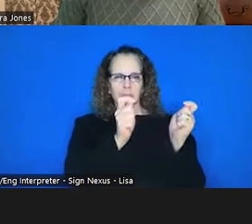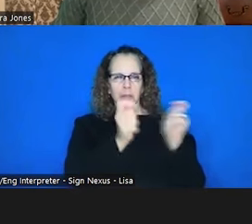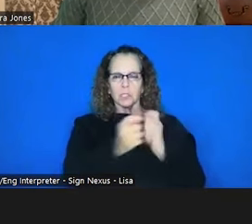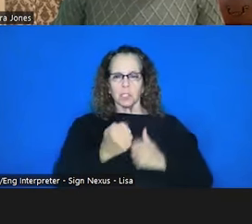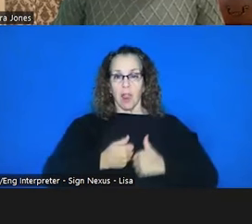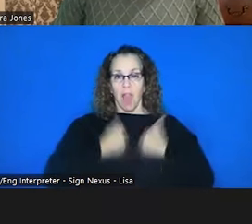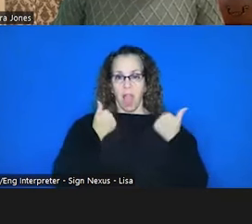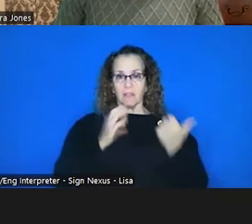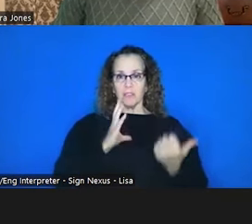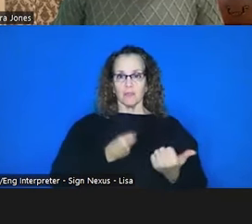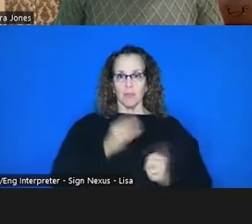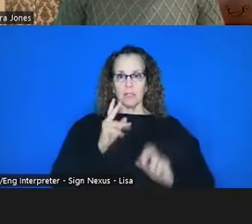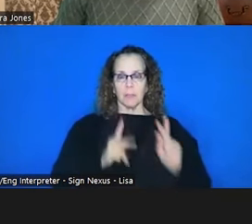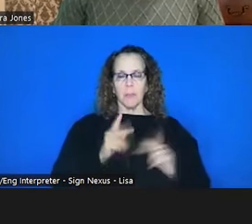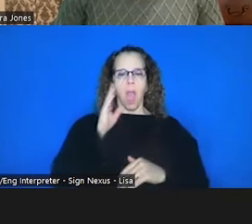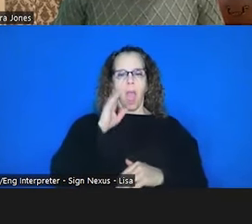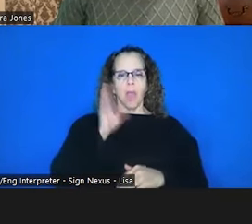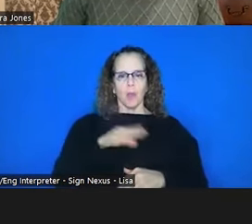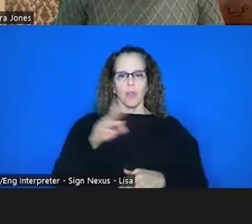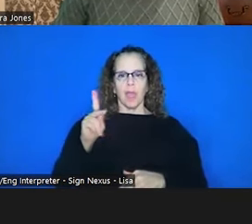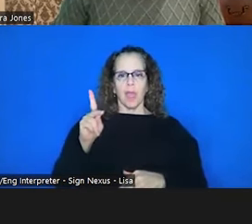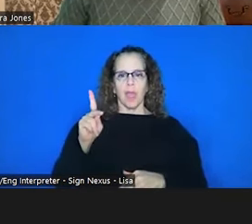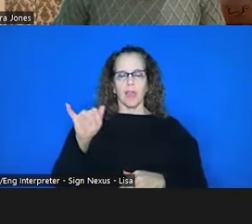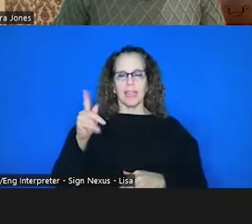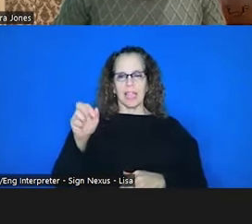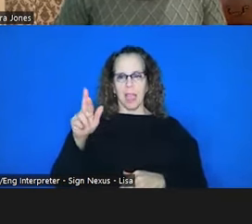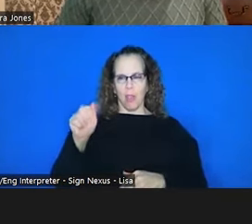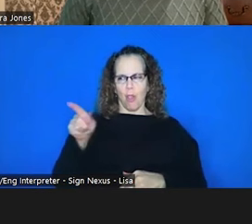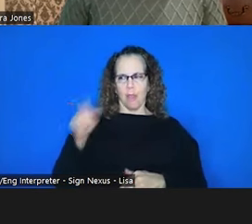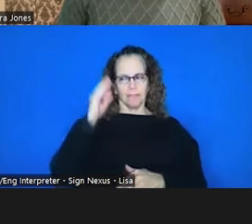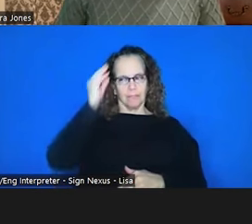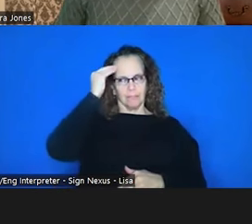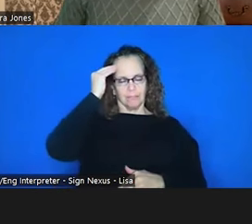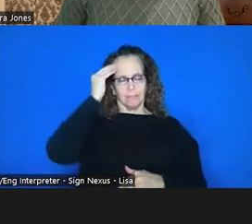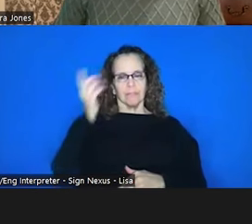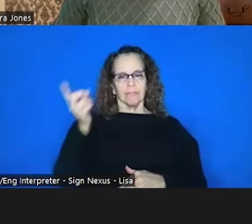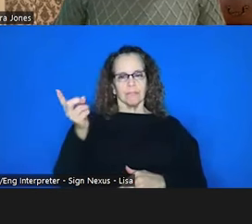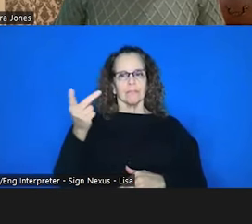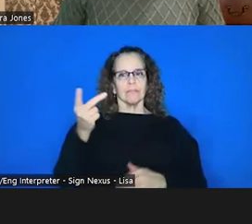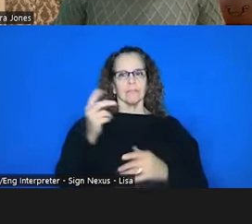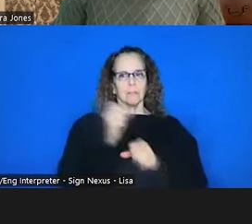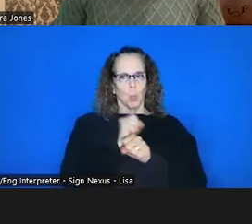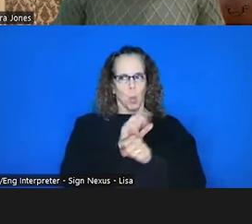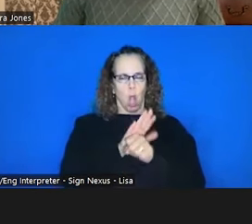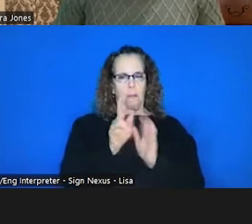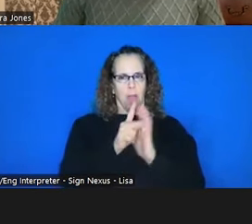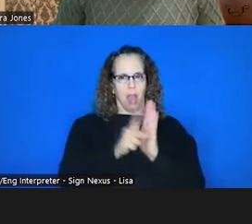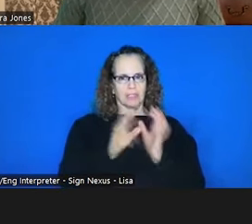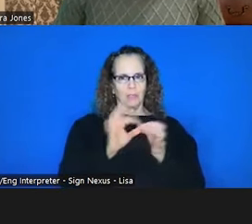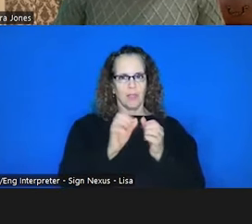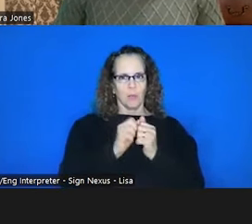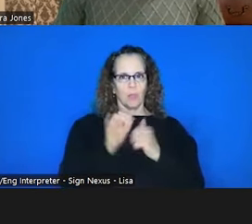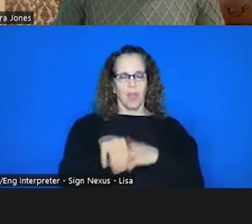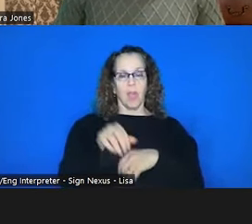that Kiara has thoughts about this and has worked with policymakers on pushing this idea forward, but you know, a UBI would